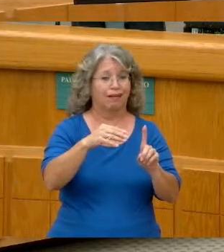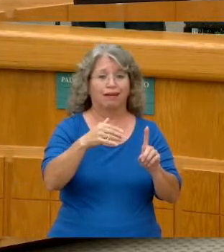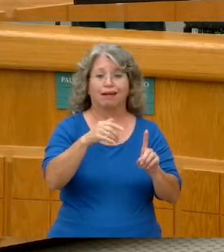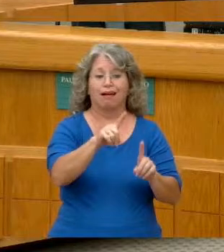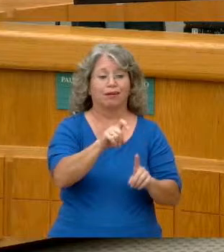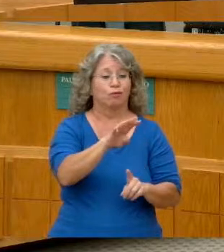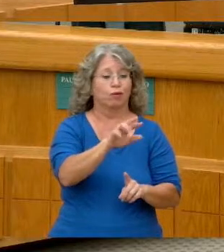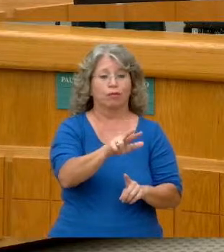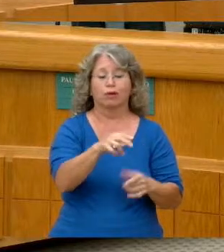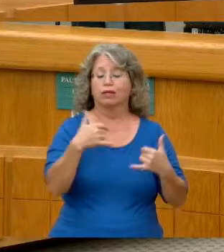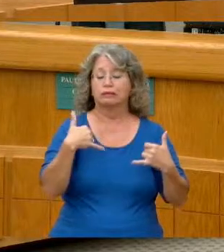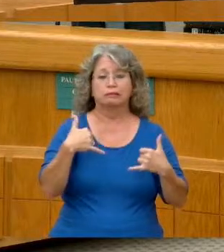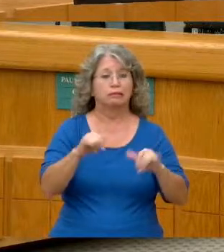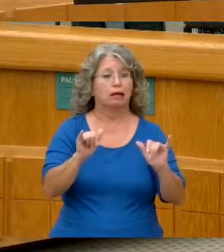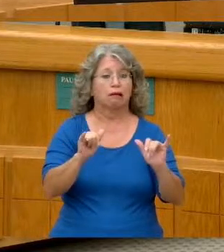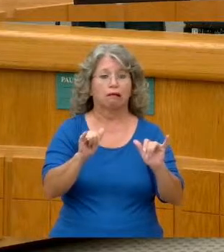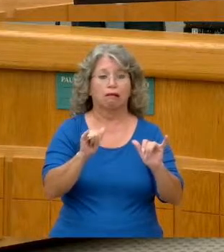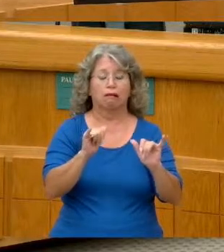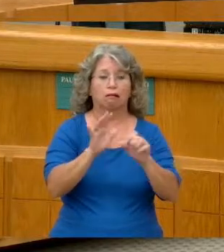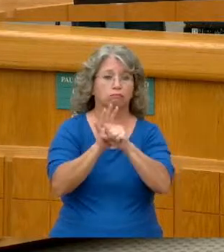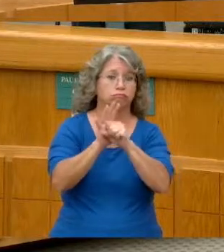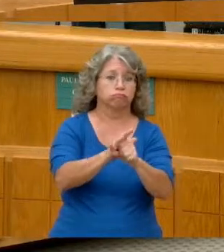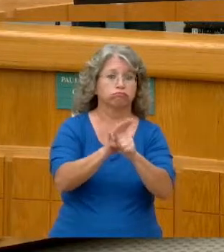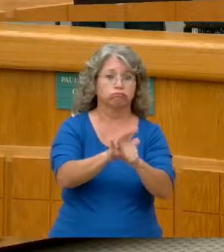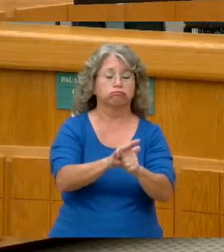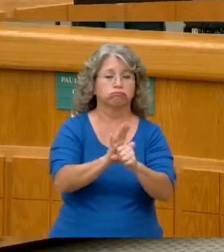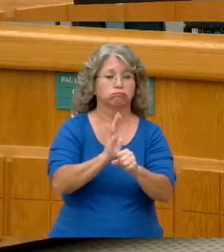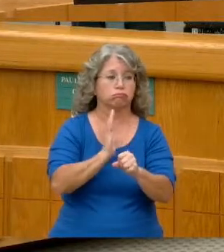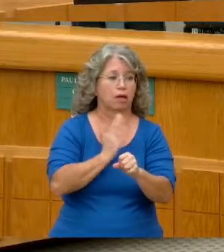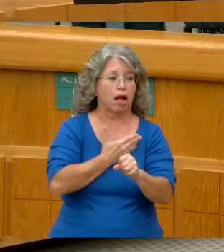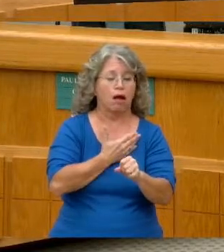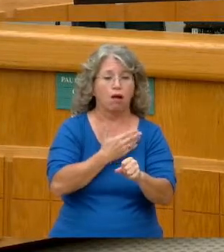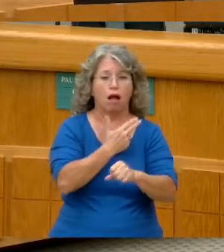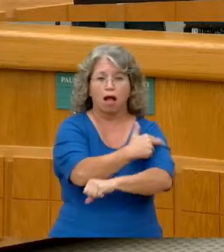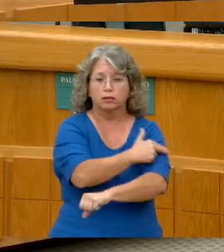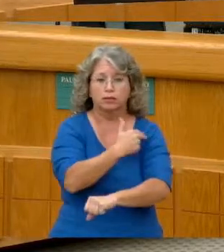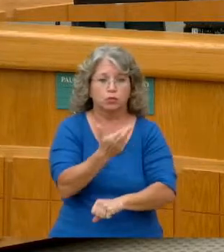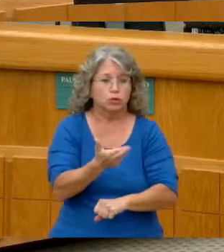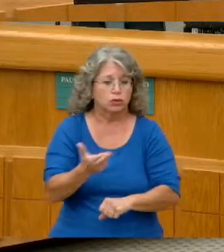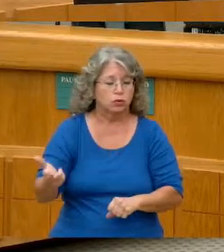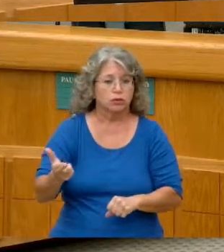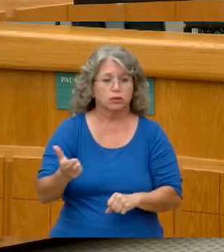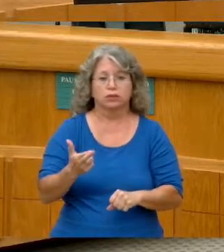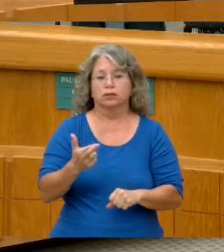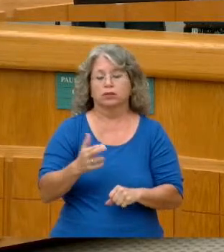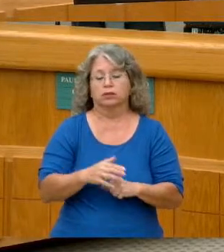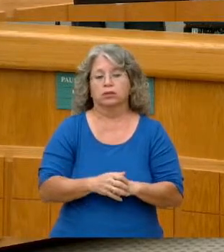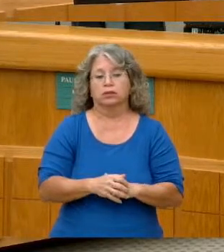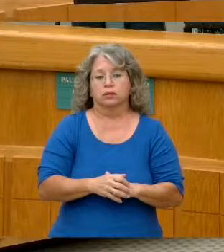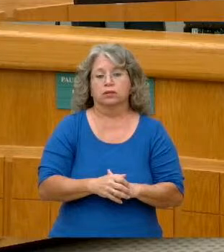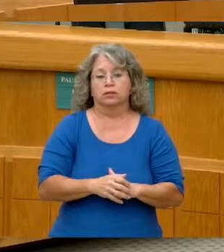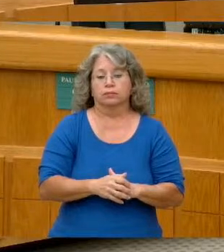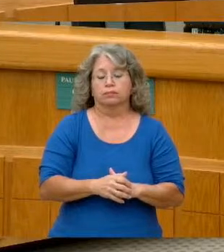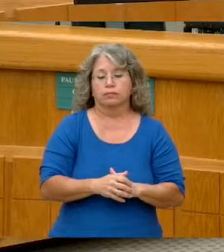you're still, stretching your resources for COVID-19 patients for hospitalizations.